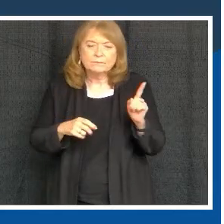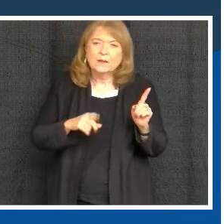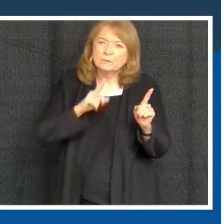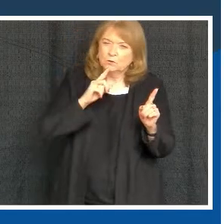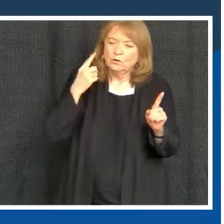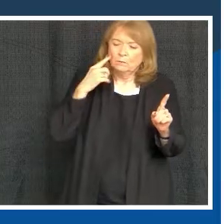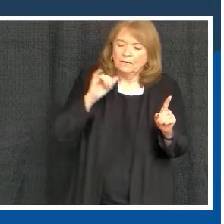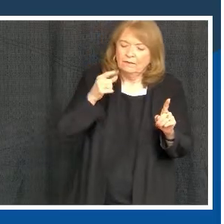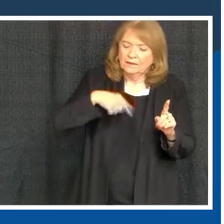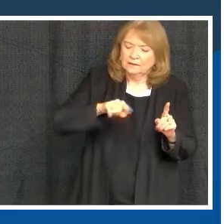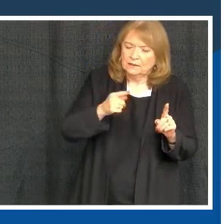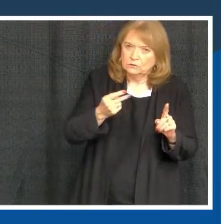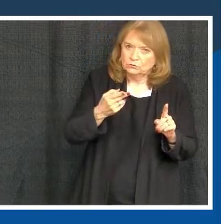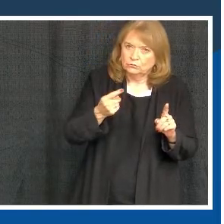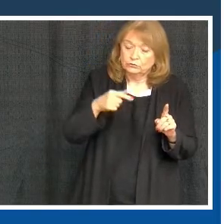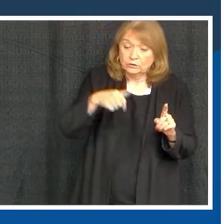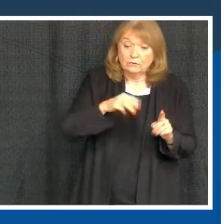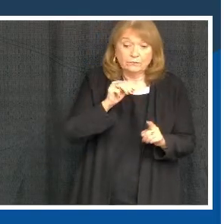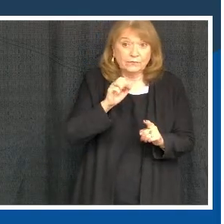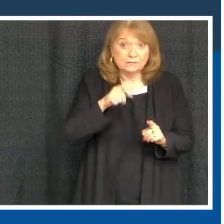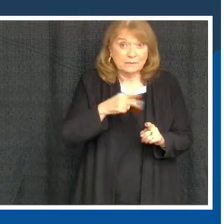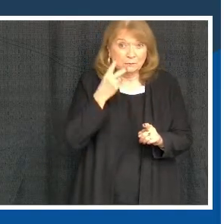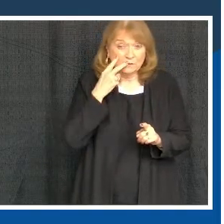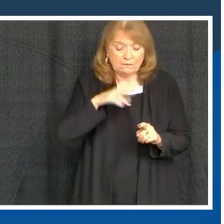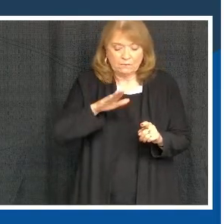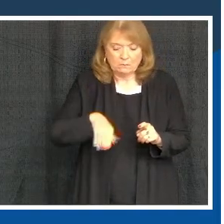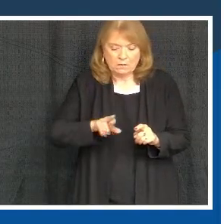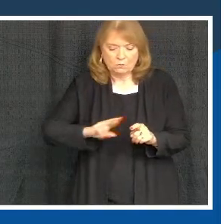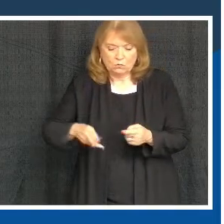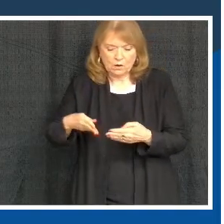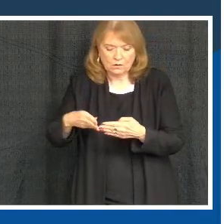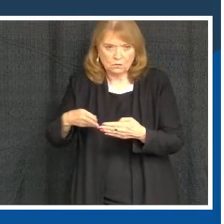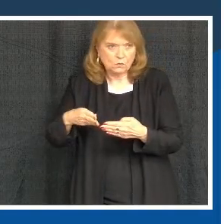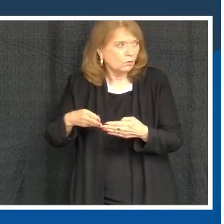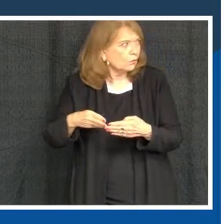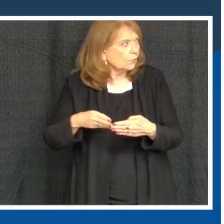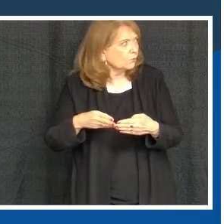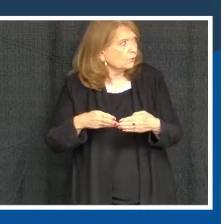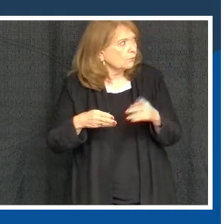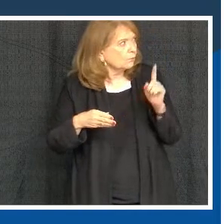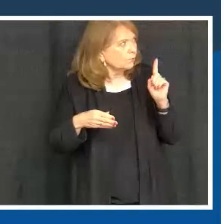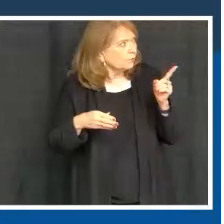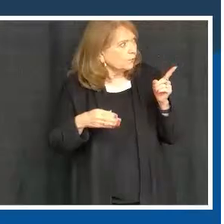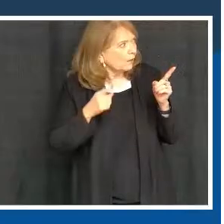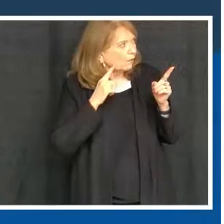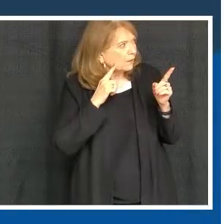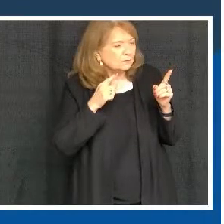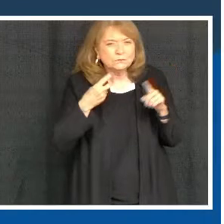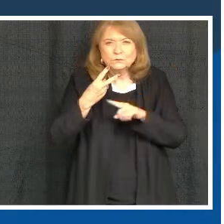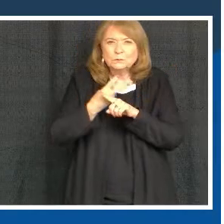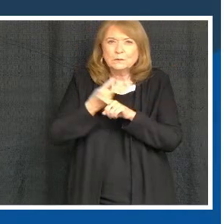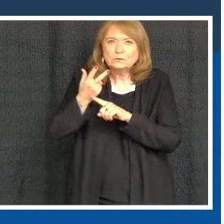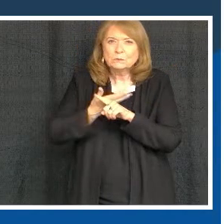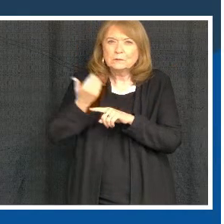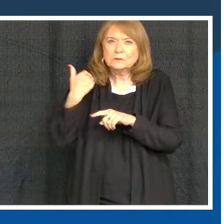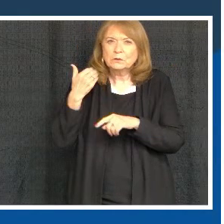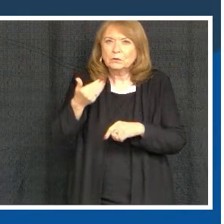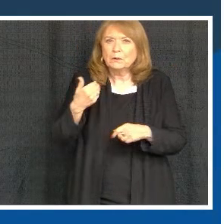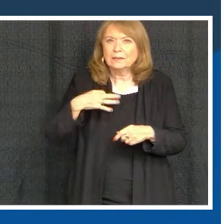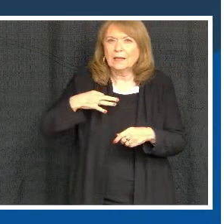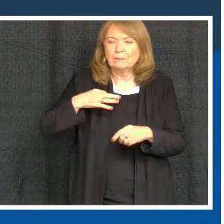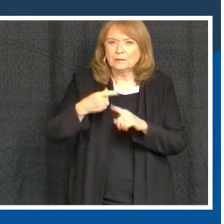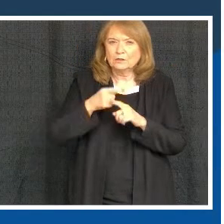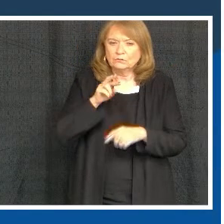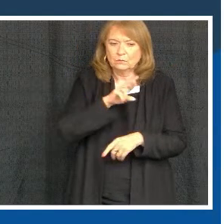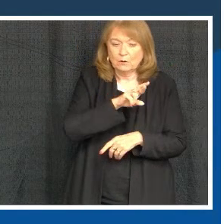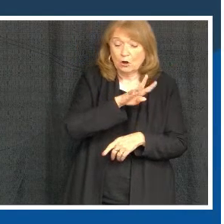map, it's down in the bottom right corner, right next to where the key is. I think about 2 or 3 months ago, you had an application from the